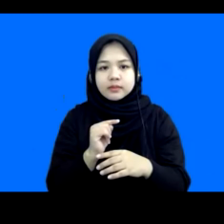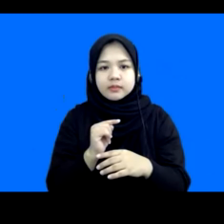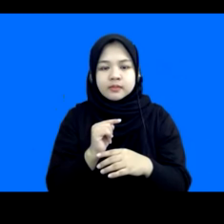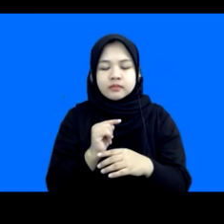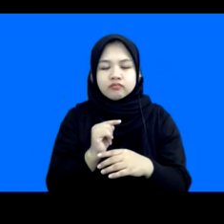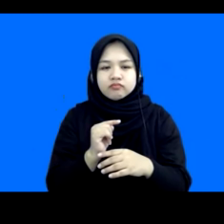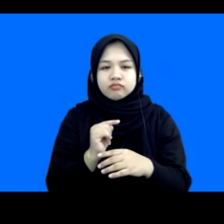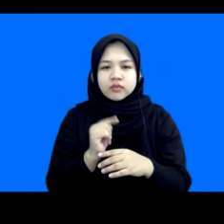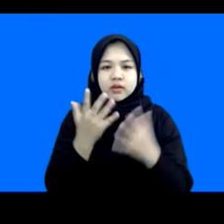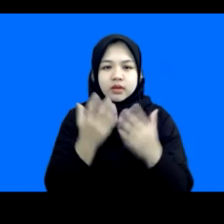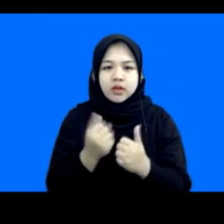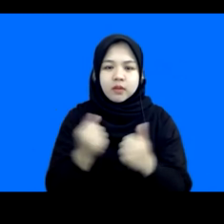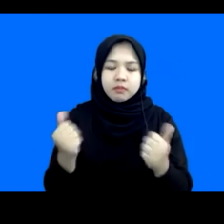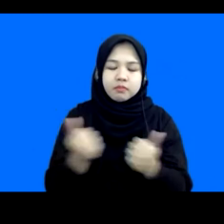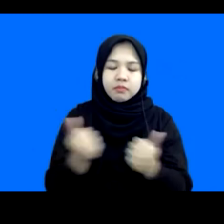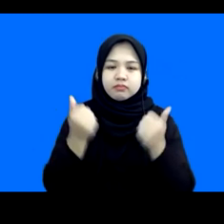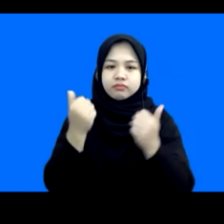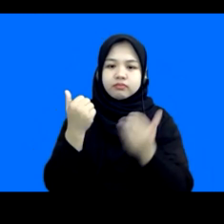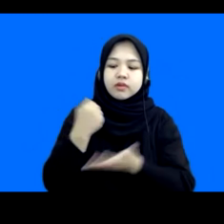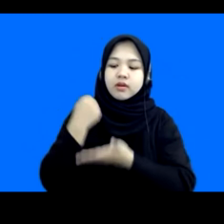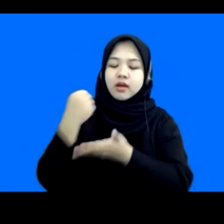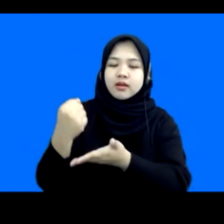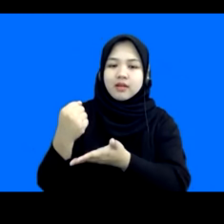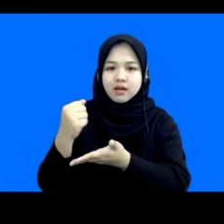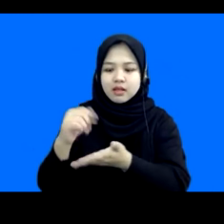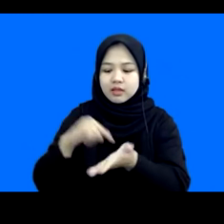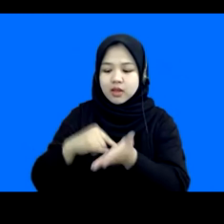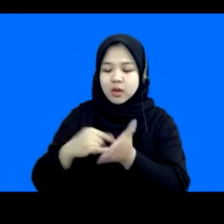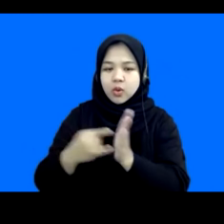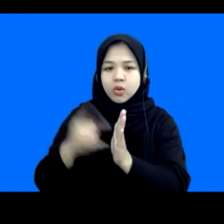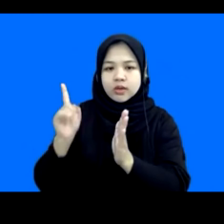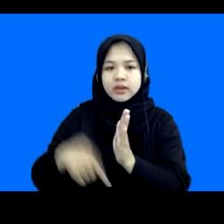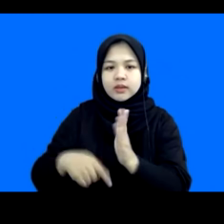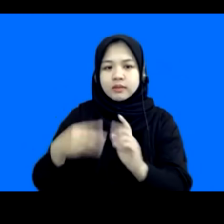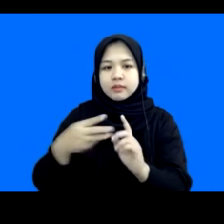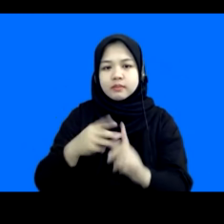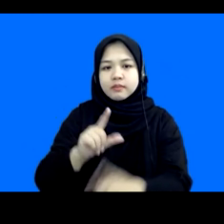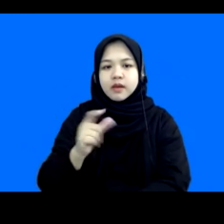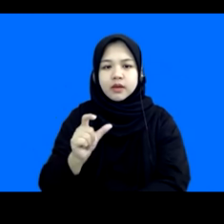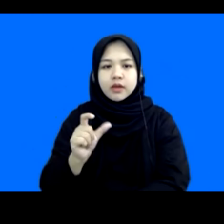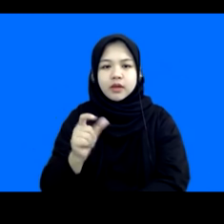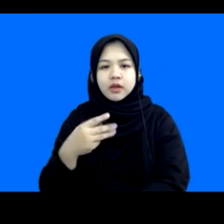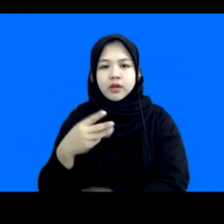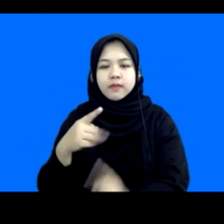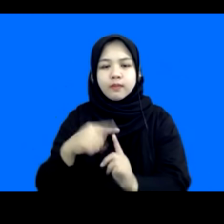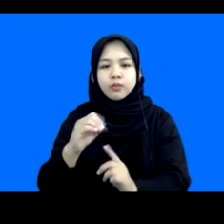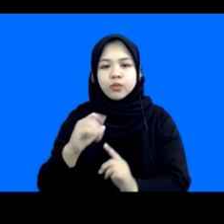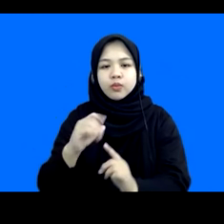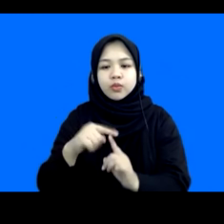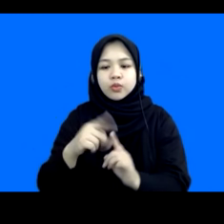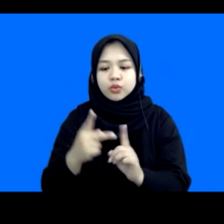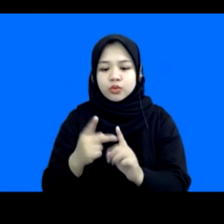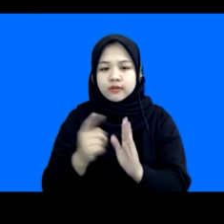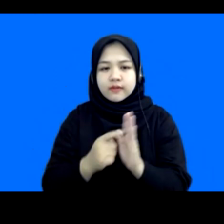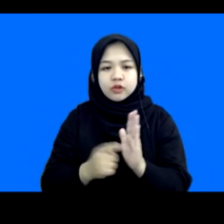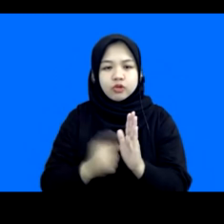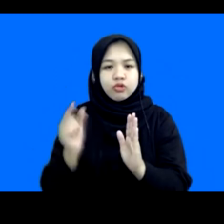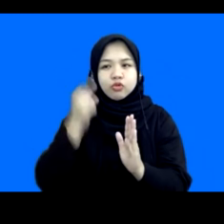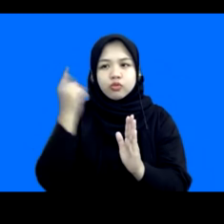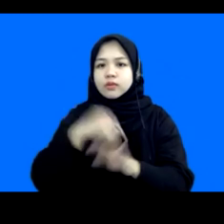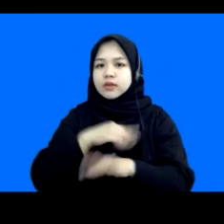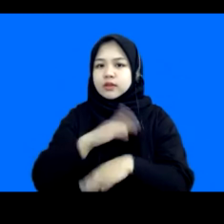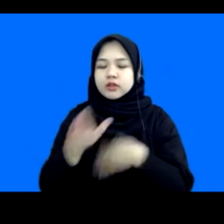The technology uses Bluetooth, a very common feature on all kinds of smartphones, to trace people who are